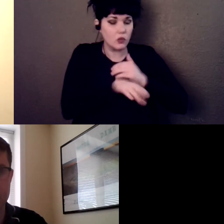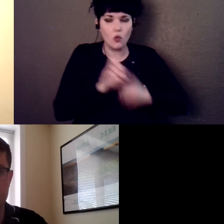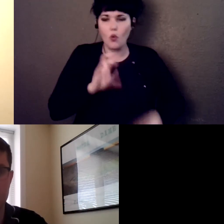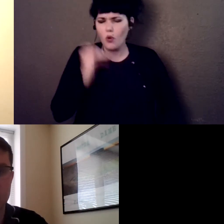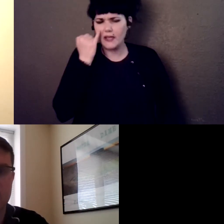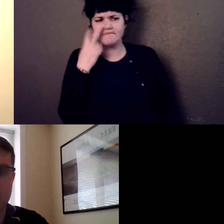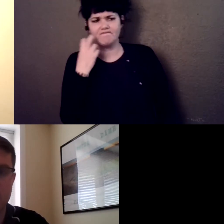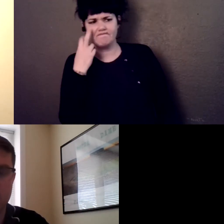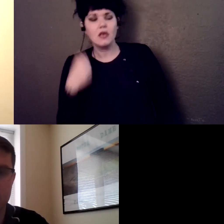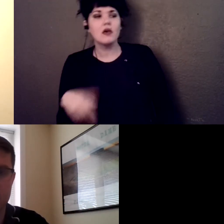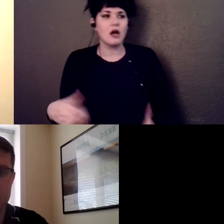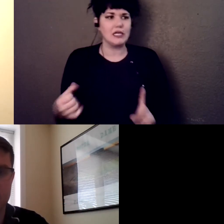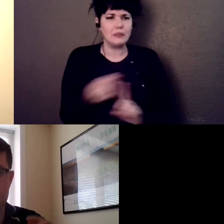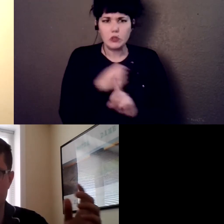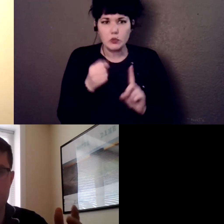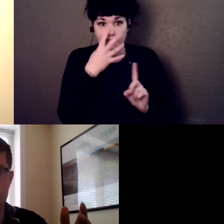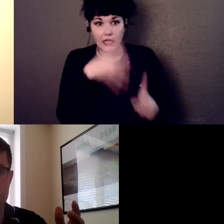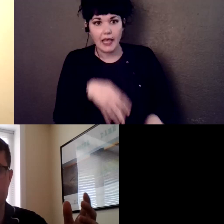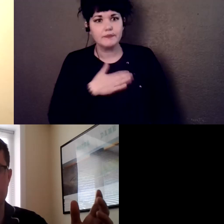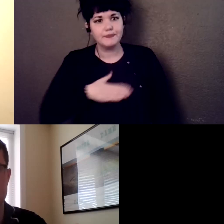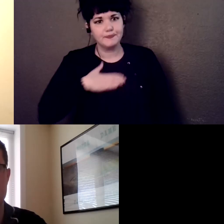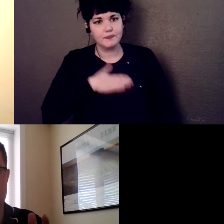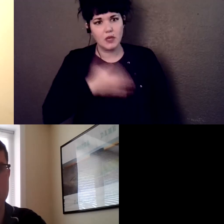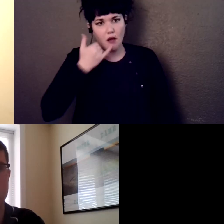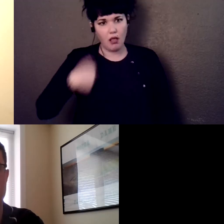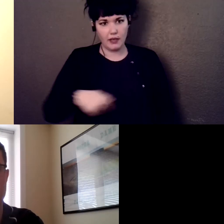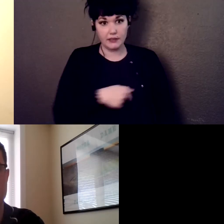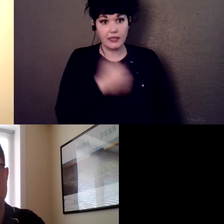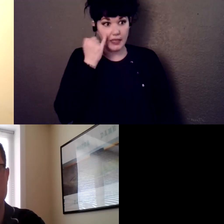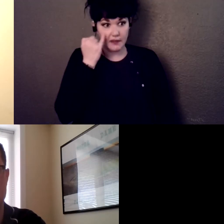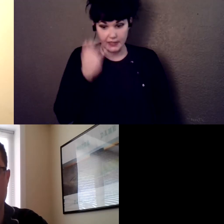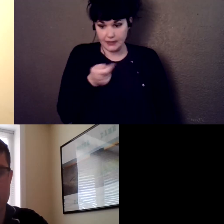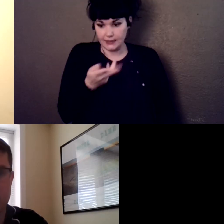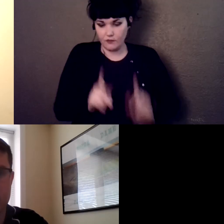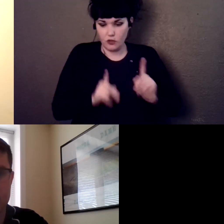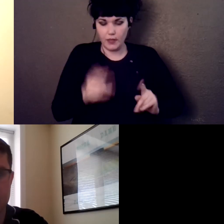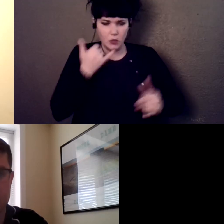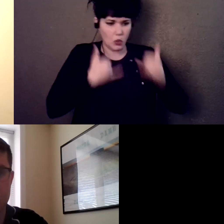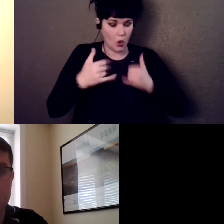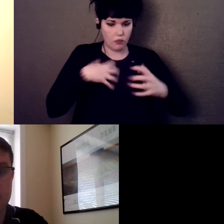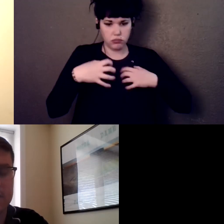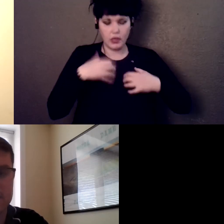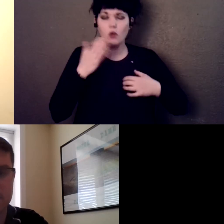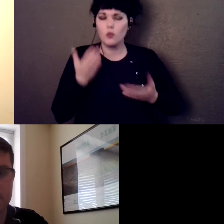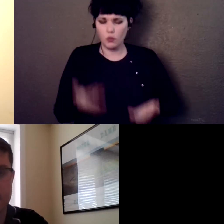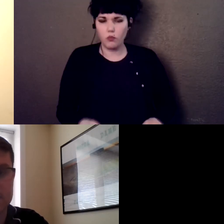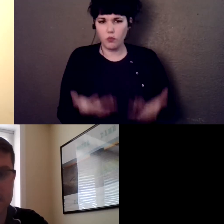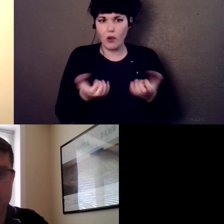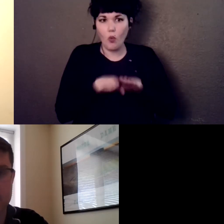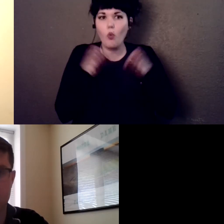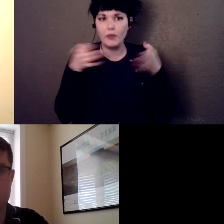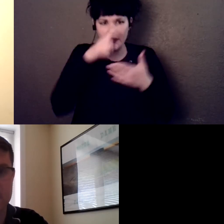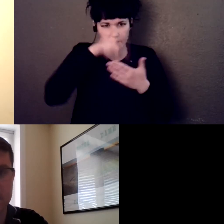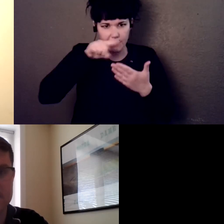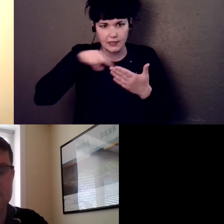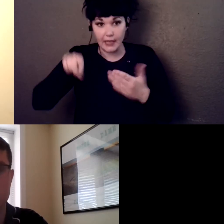I would definitely call into us, because if we get a number of those complaints, then we might want to open an investigation. But if it's a